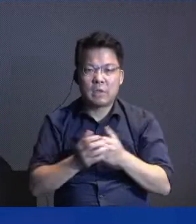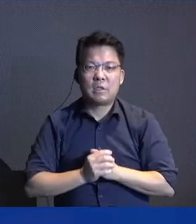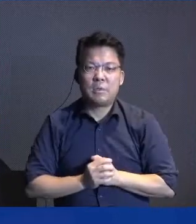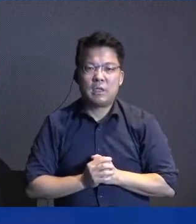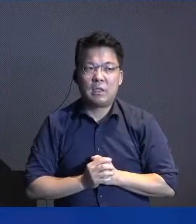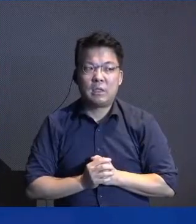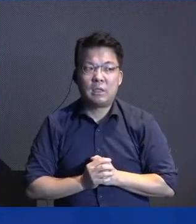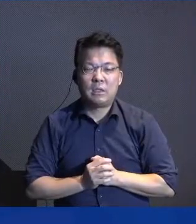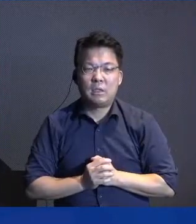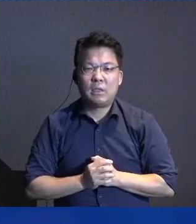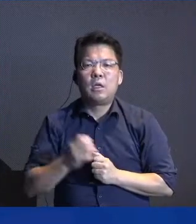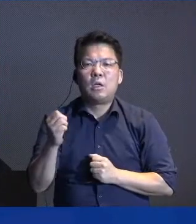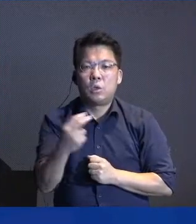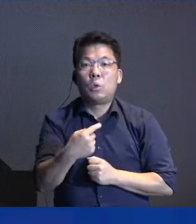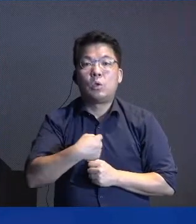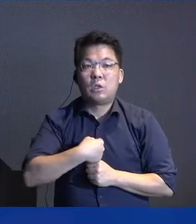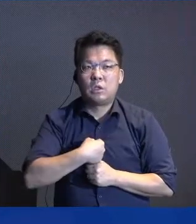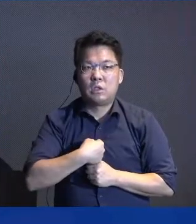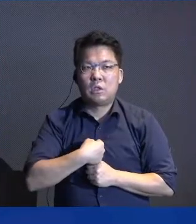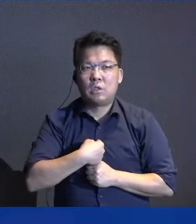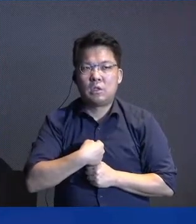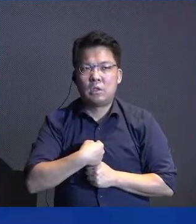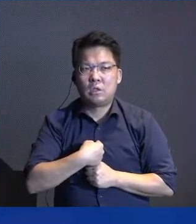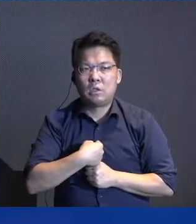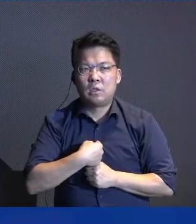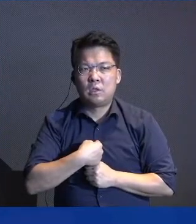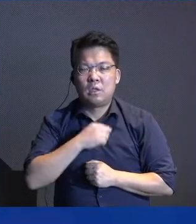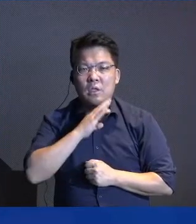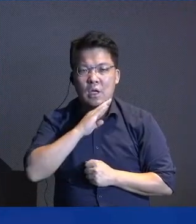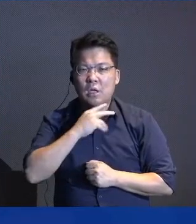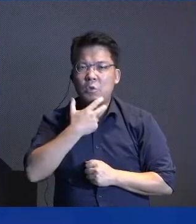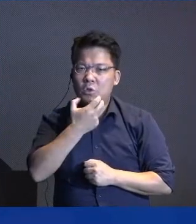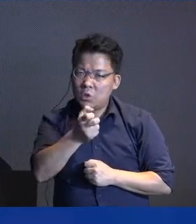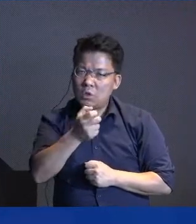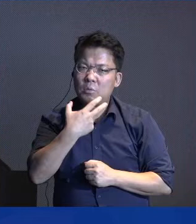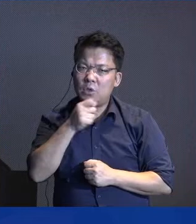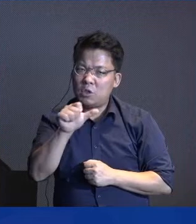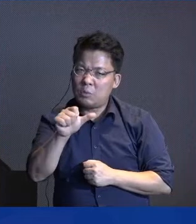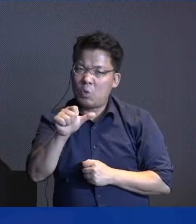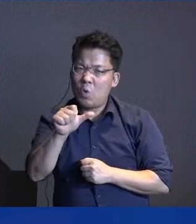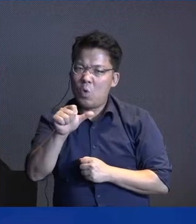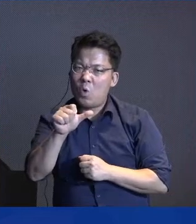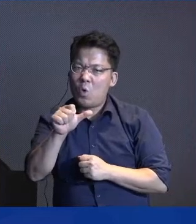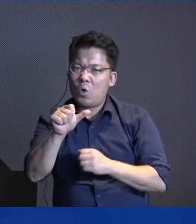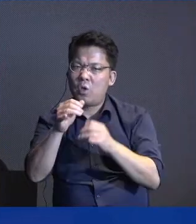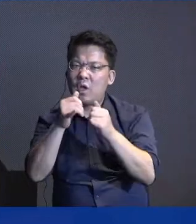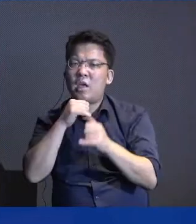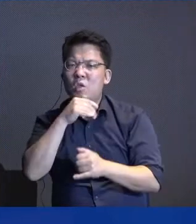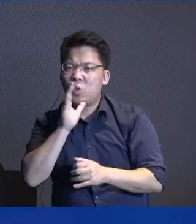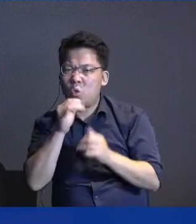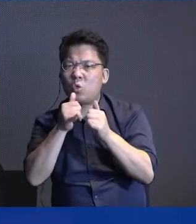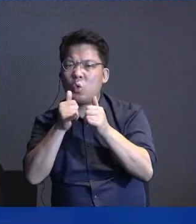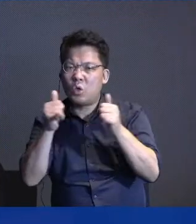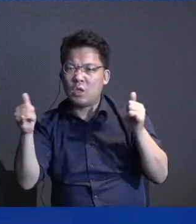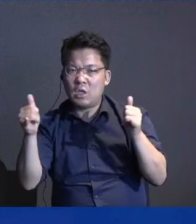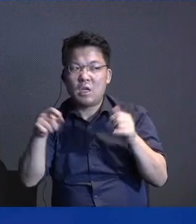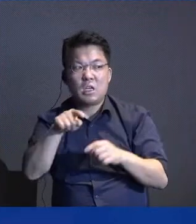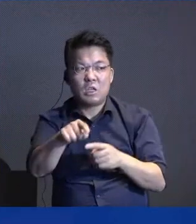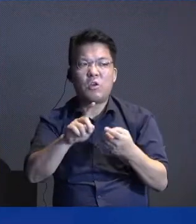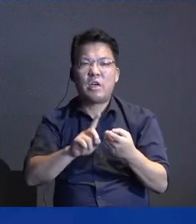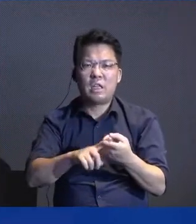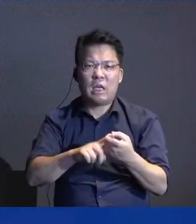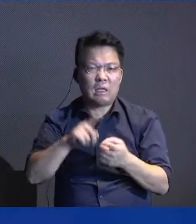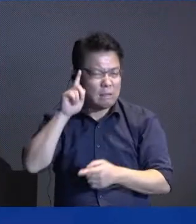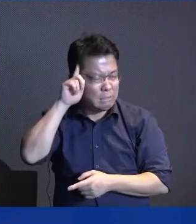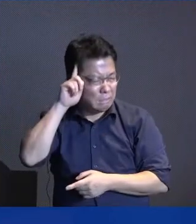70, 75 years. So there was a long-standing grief, a chronic trauma, and what COVID really, really showed us. In